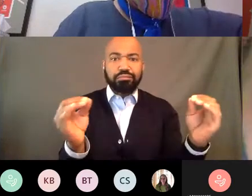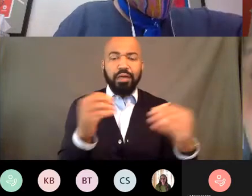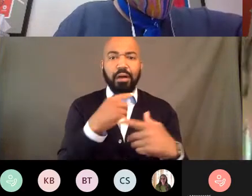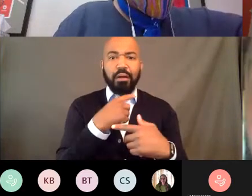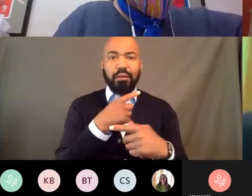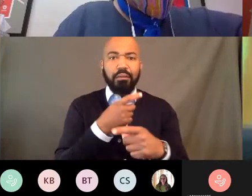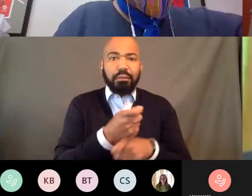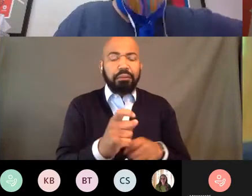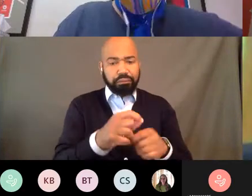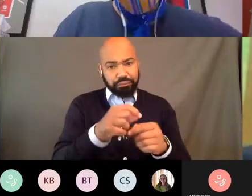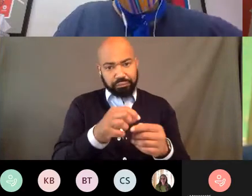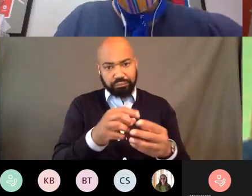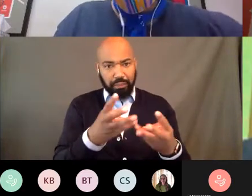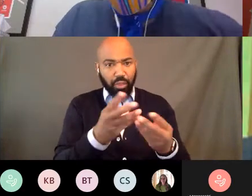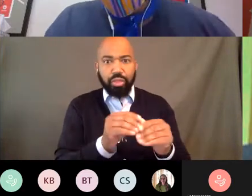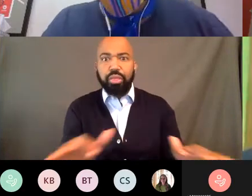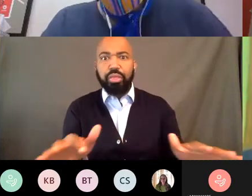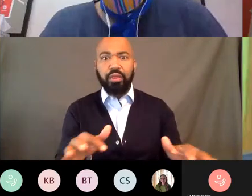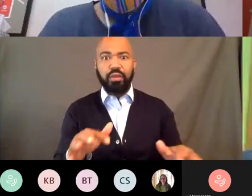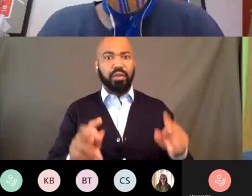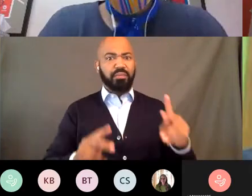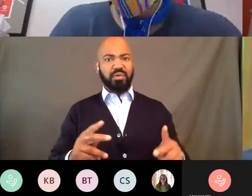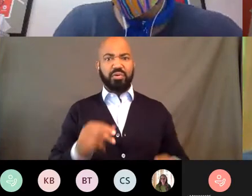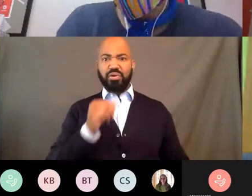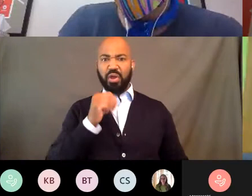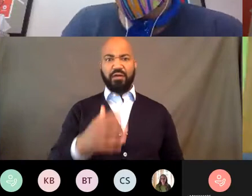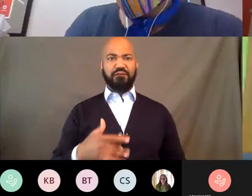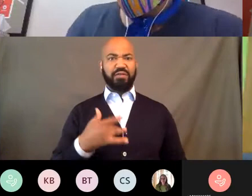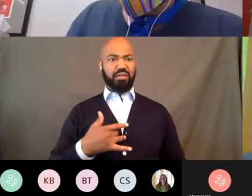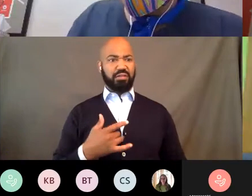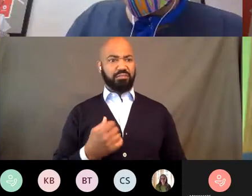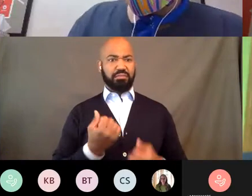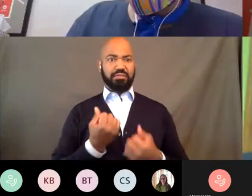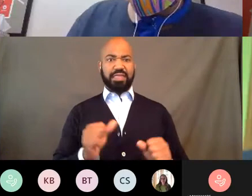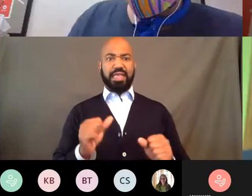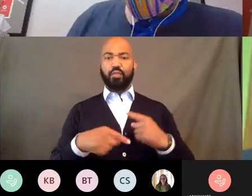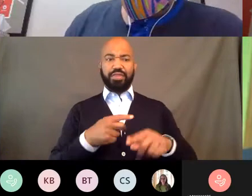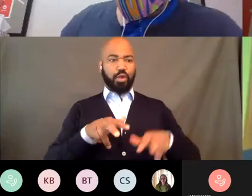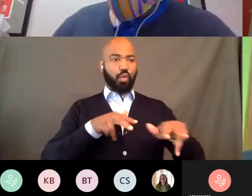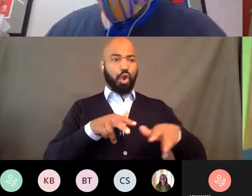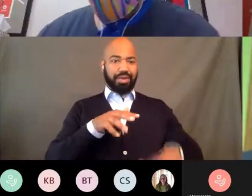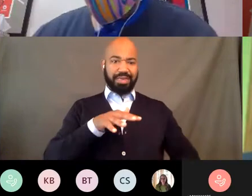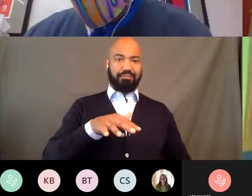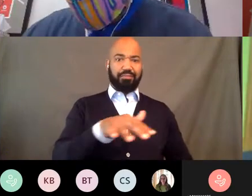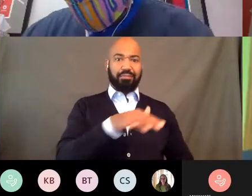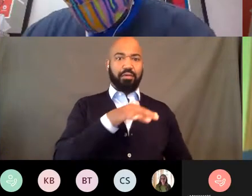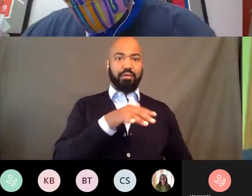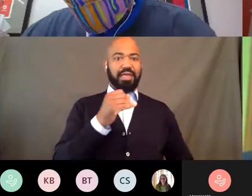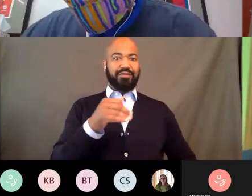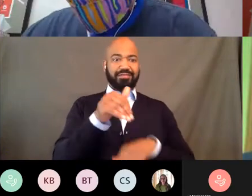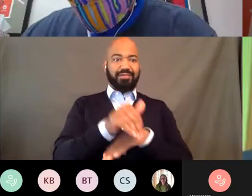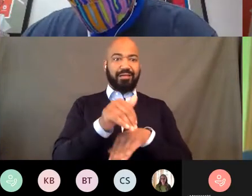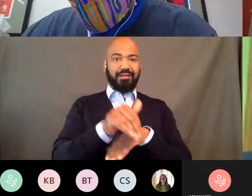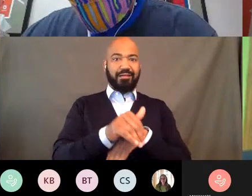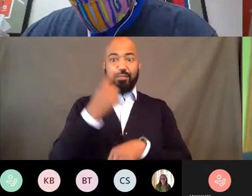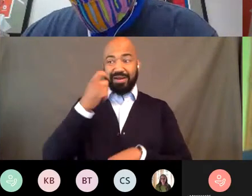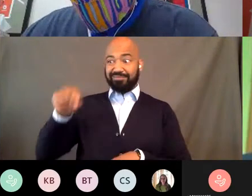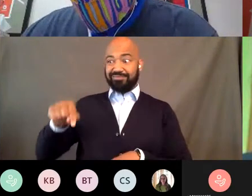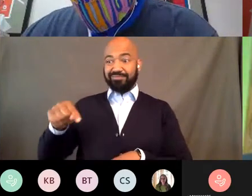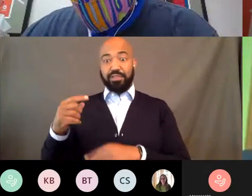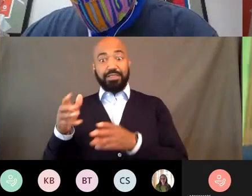like, people might not feel the best walking, there if it's a little bit later, you know what I mean?